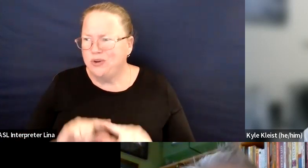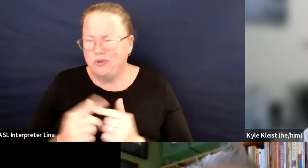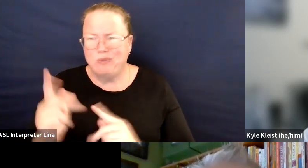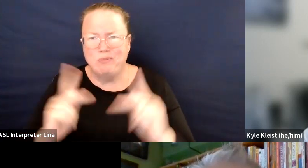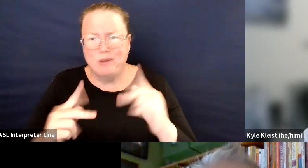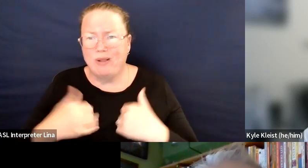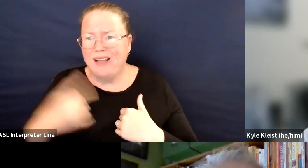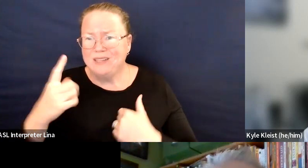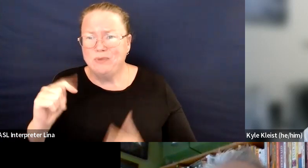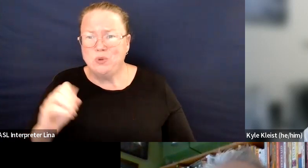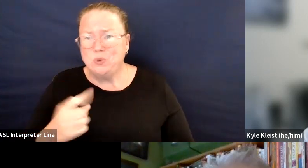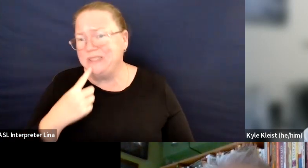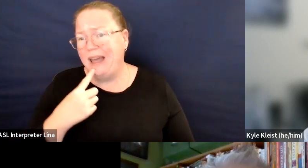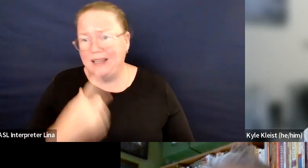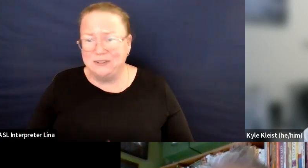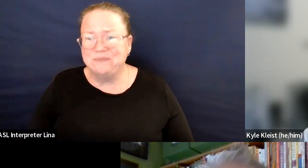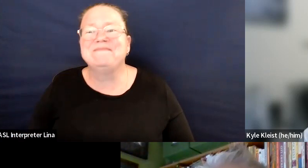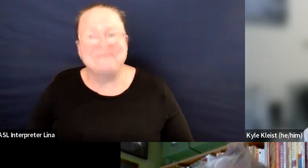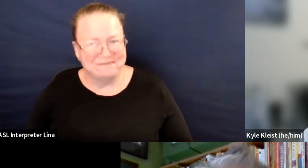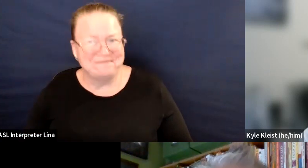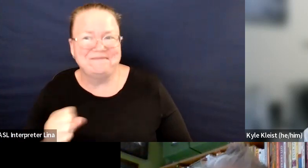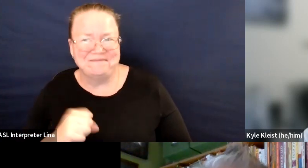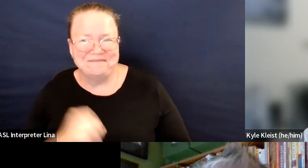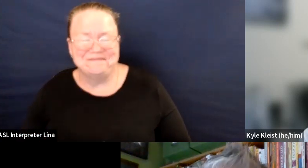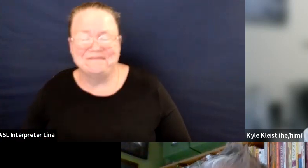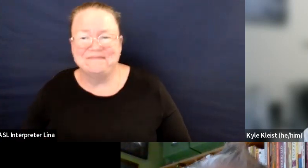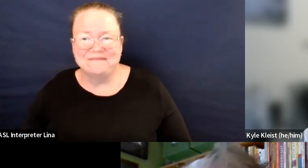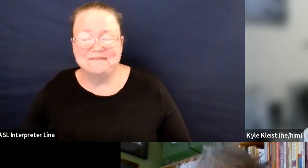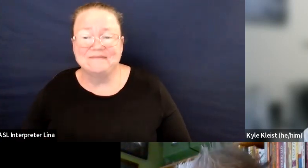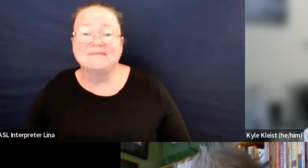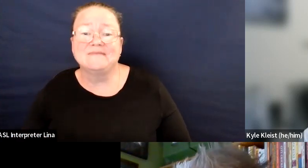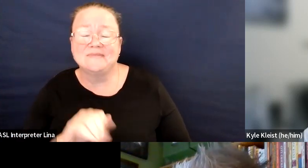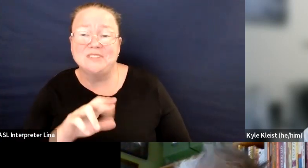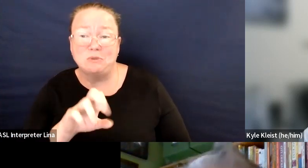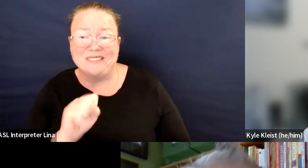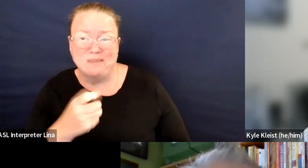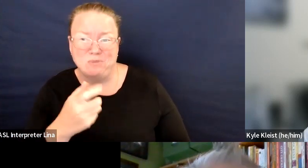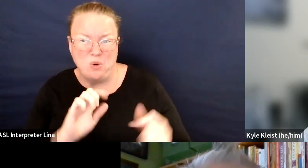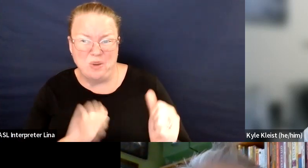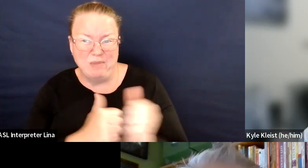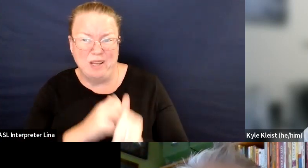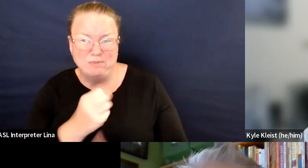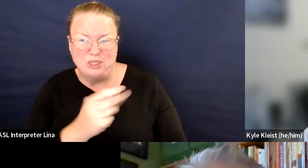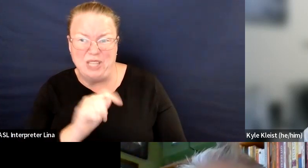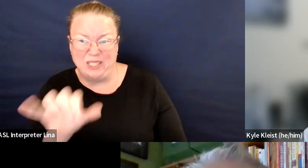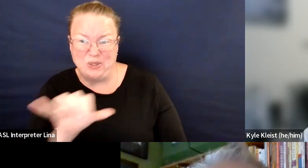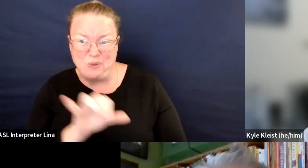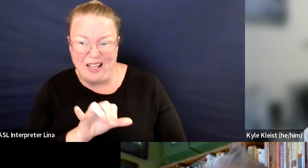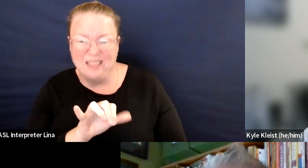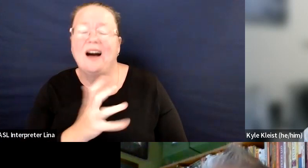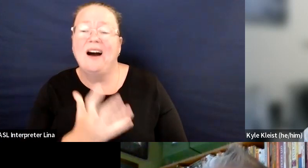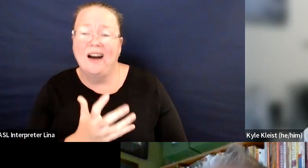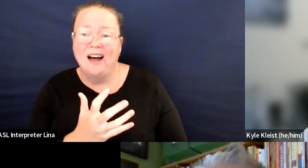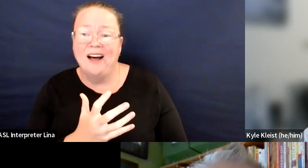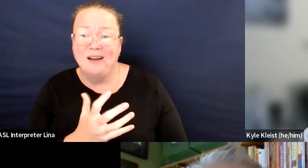with something to say. This Yes, is it is. Darius. This is Darius. I'm trying to keep up with the chat as well. You